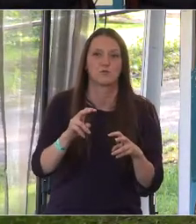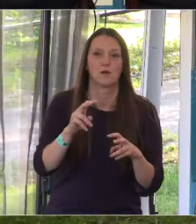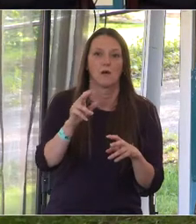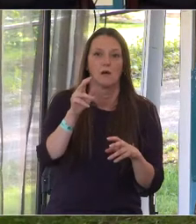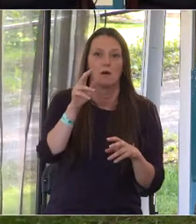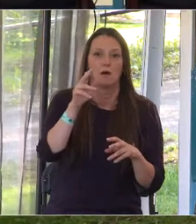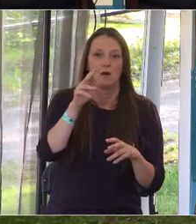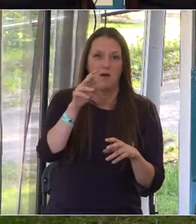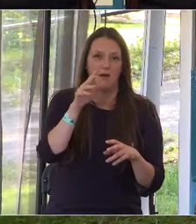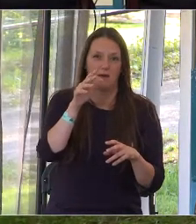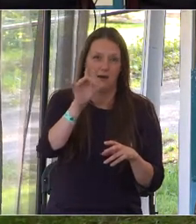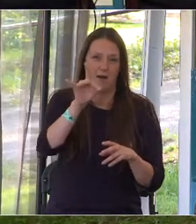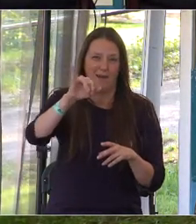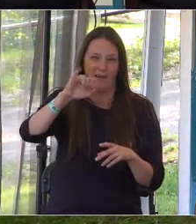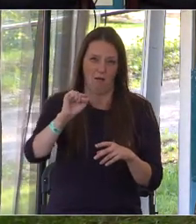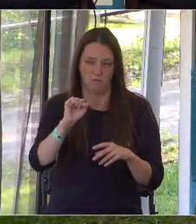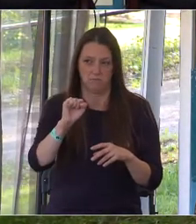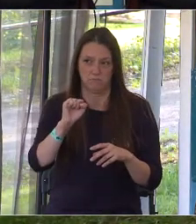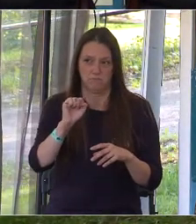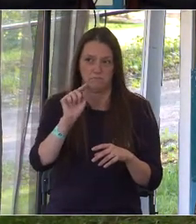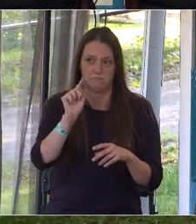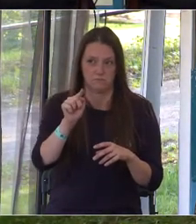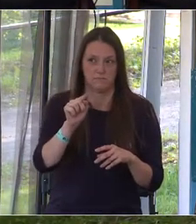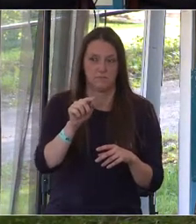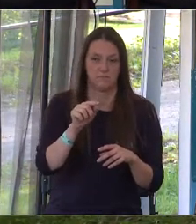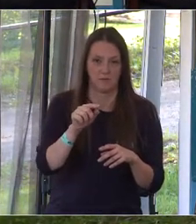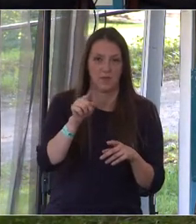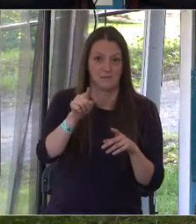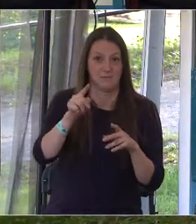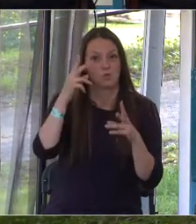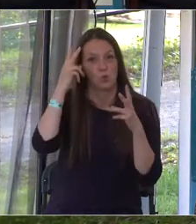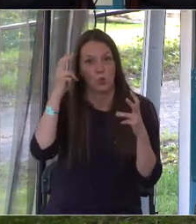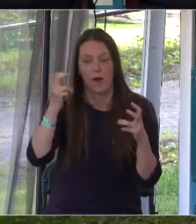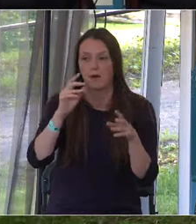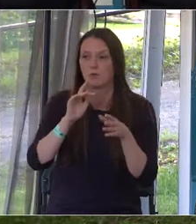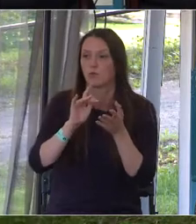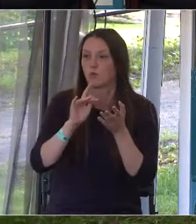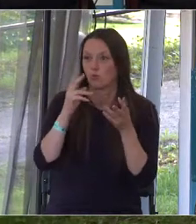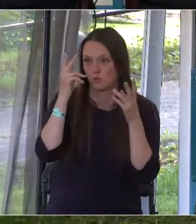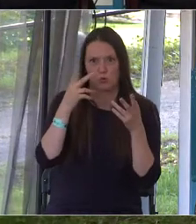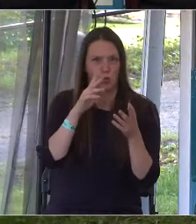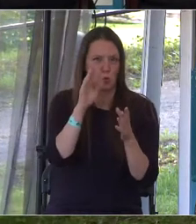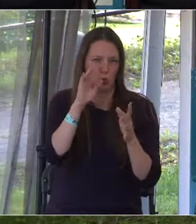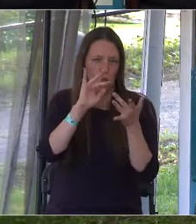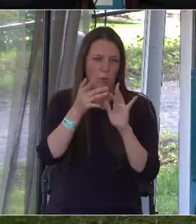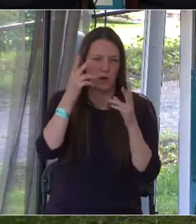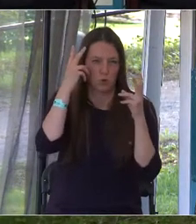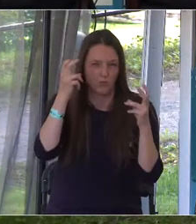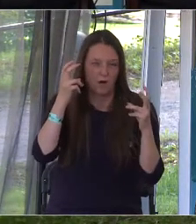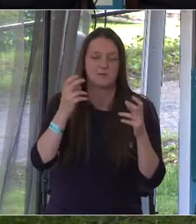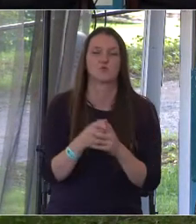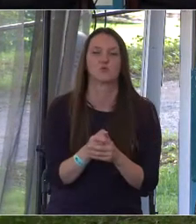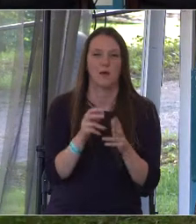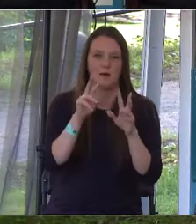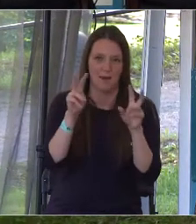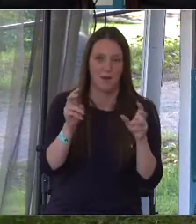System Authority. This means that I deal with cybersecurity. My background is also journalism, and